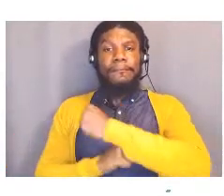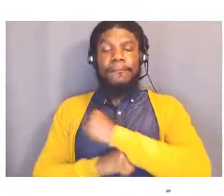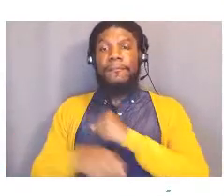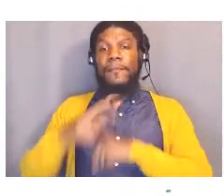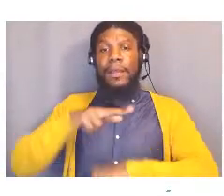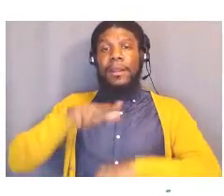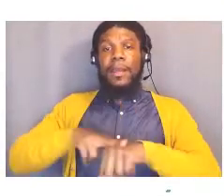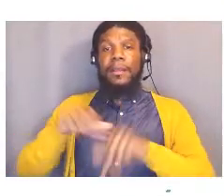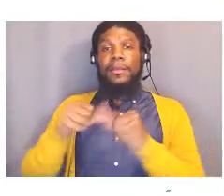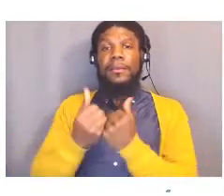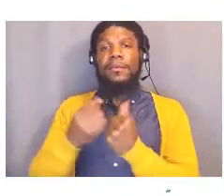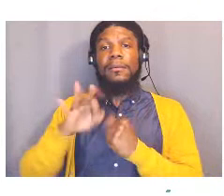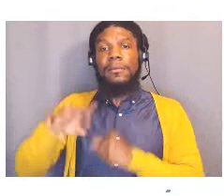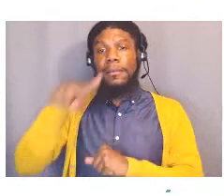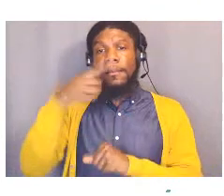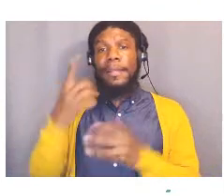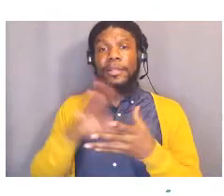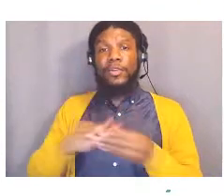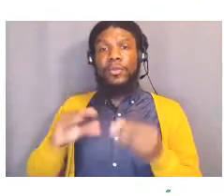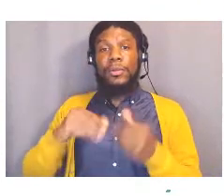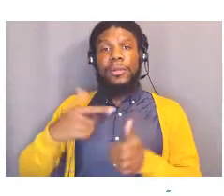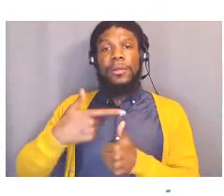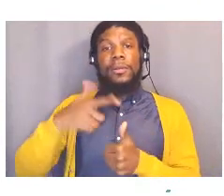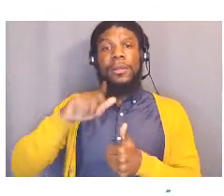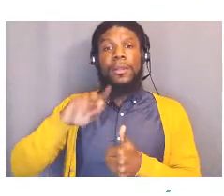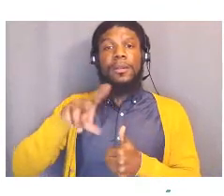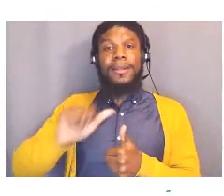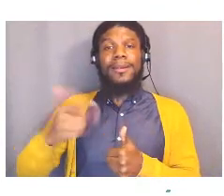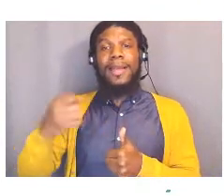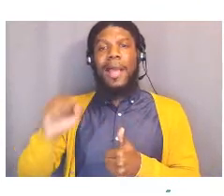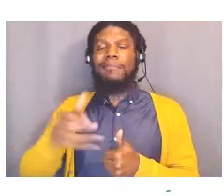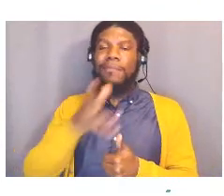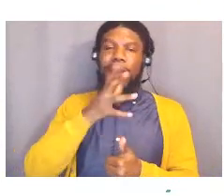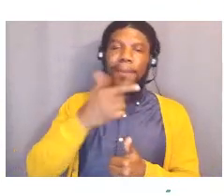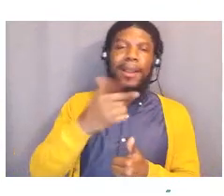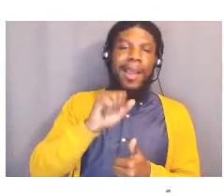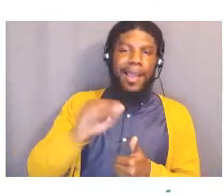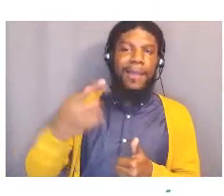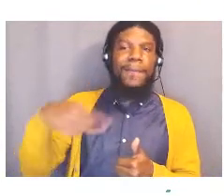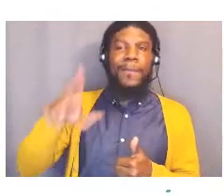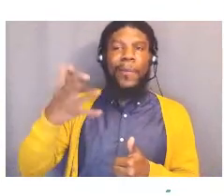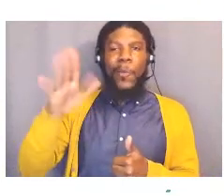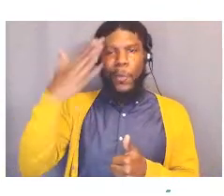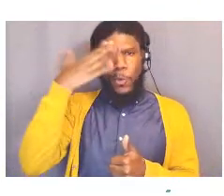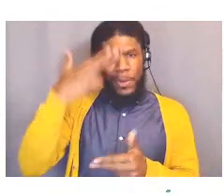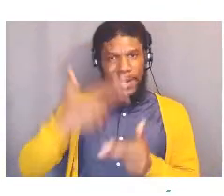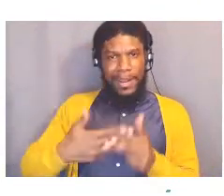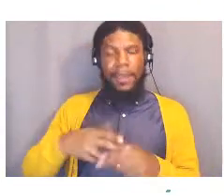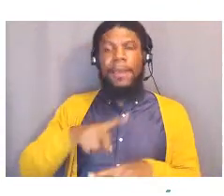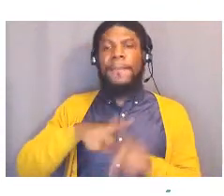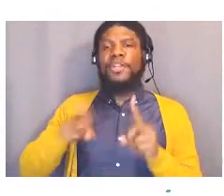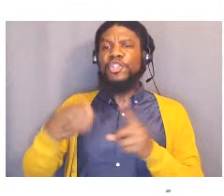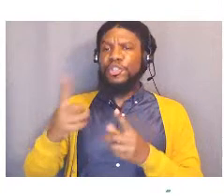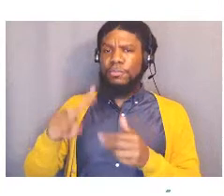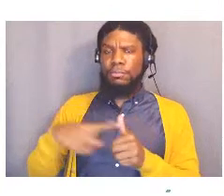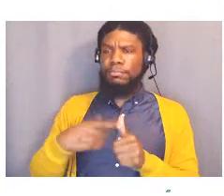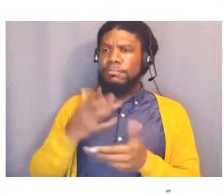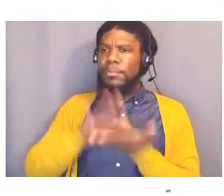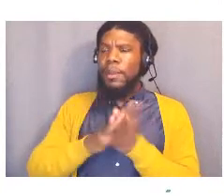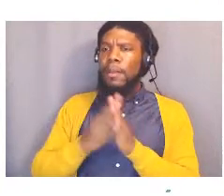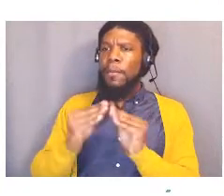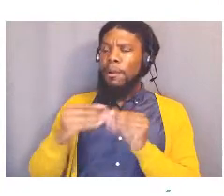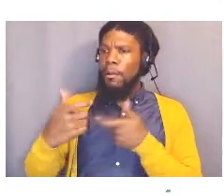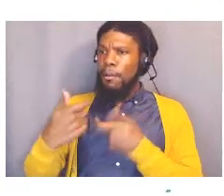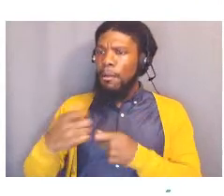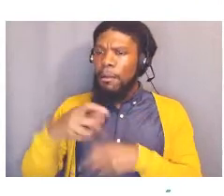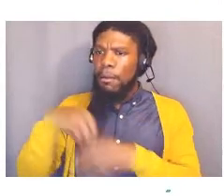Black Storytellers, Linda Goss, or Mama Goss, as she is affectionately known, who first developed an interest in the oral